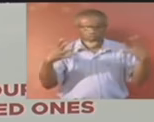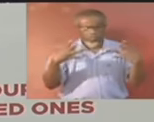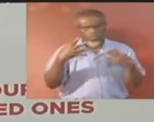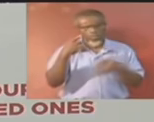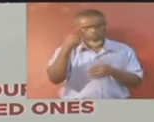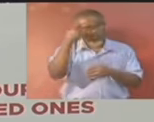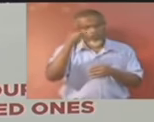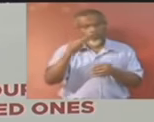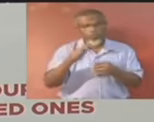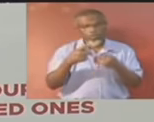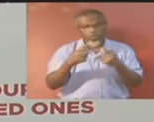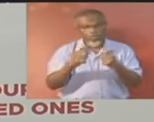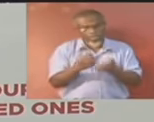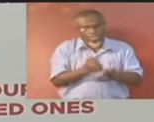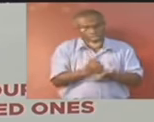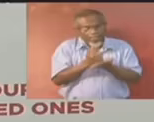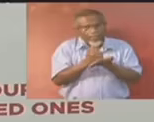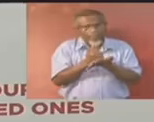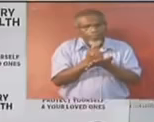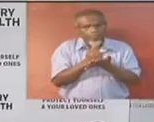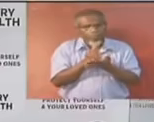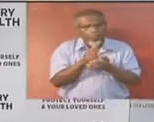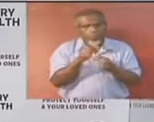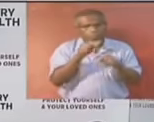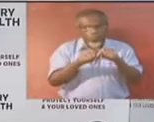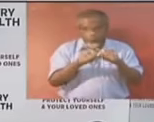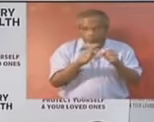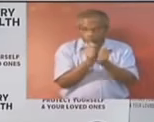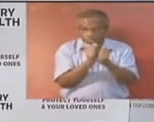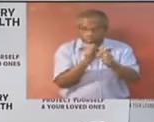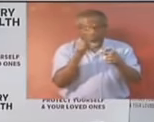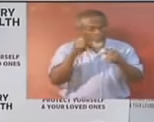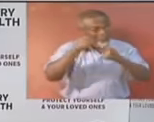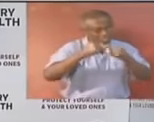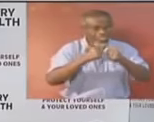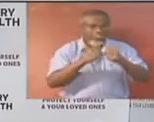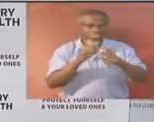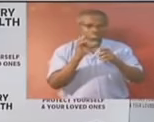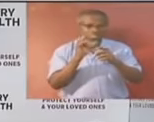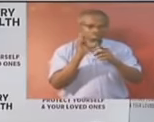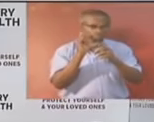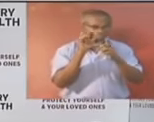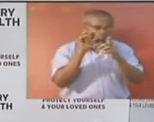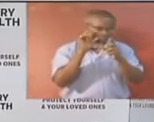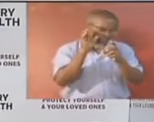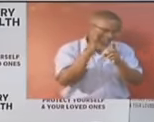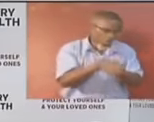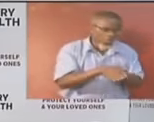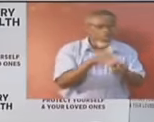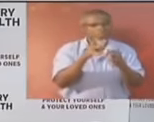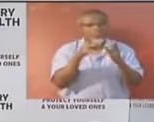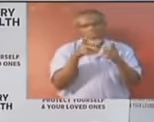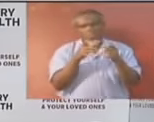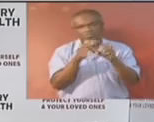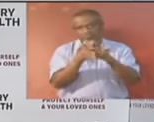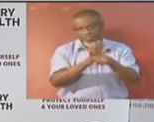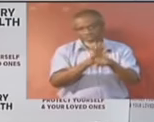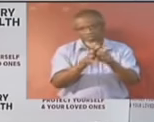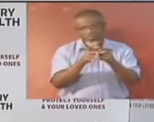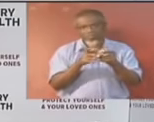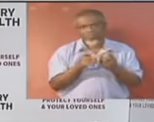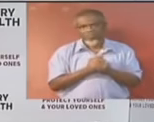COVID-19 vaccine. Thank you for the clarification, Dr. Hines and Dr. Richards. We now go to the